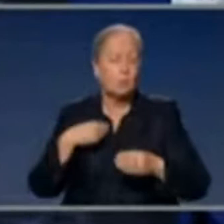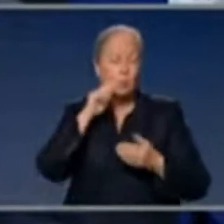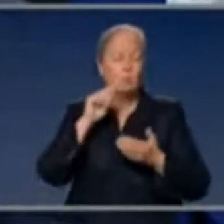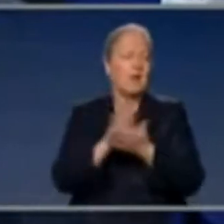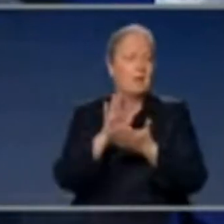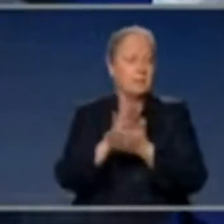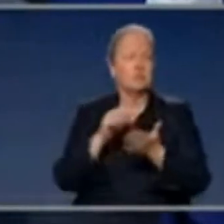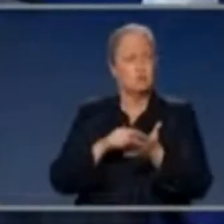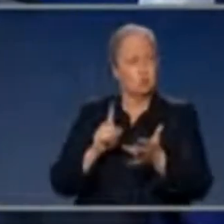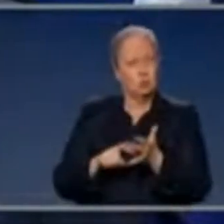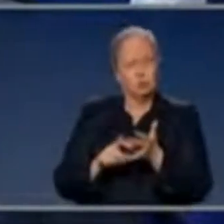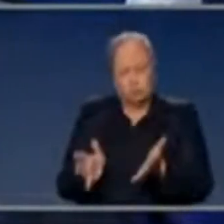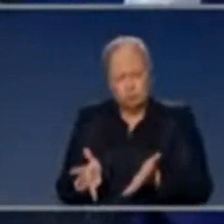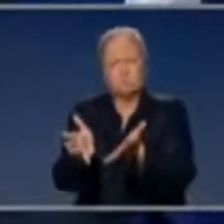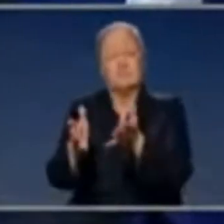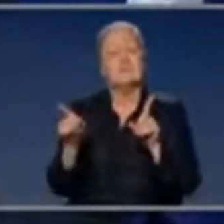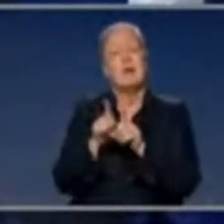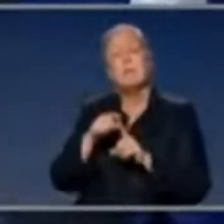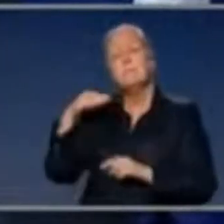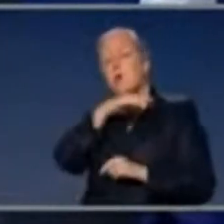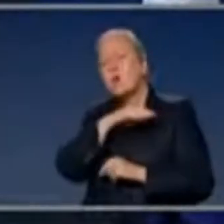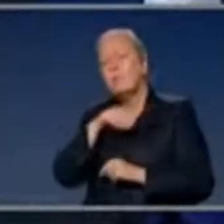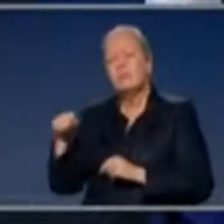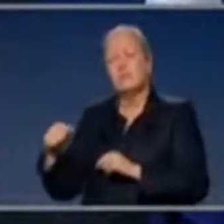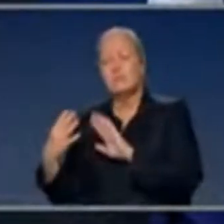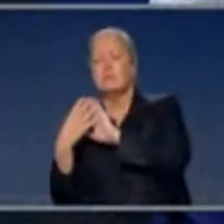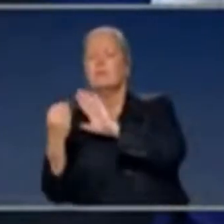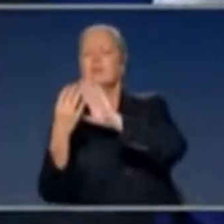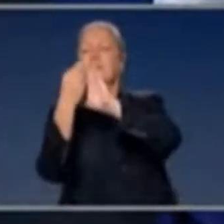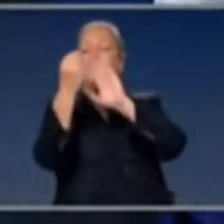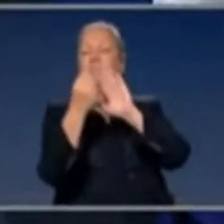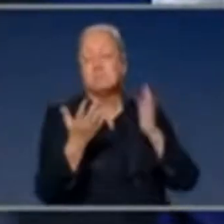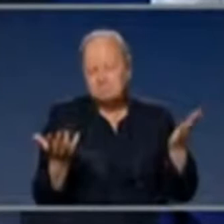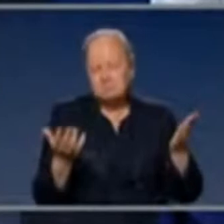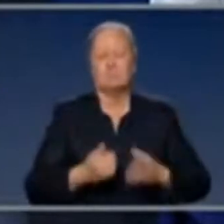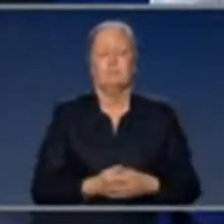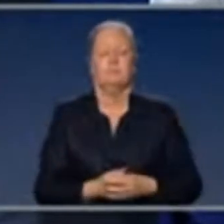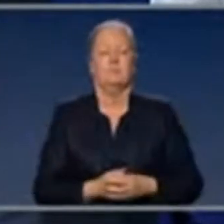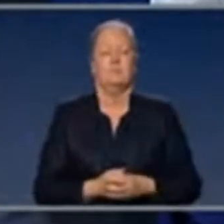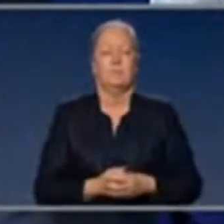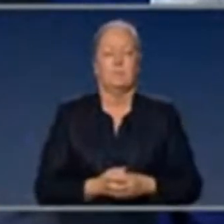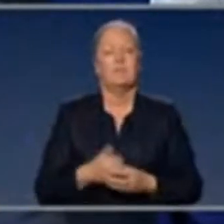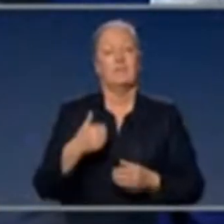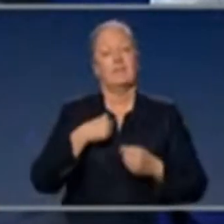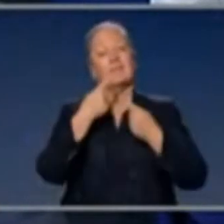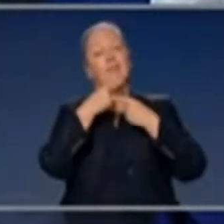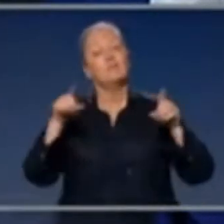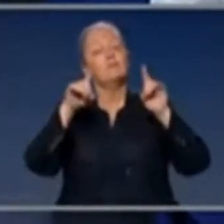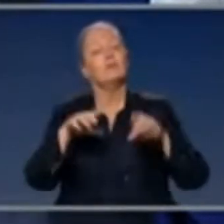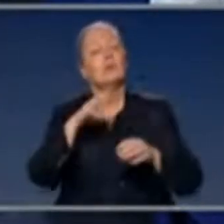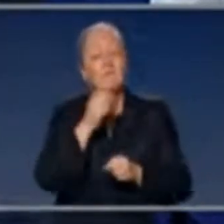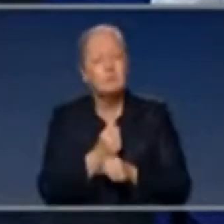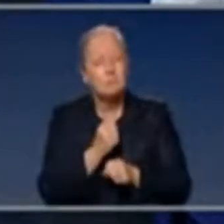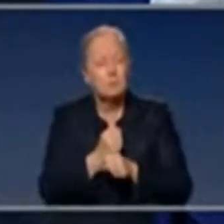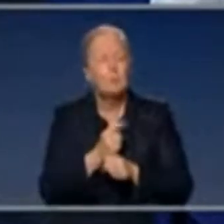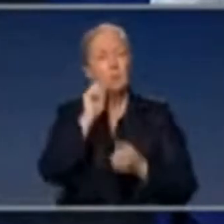would be done on a bilateral basis. Now, to support those plans, today I'm announcing that the Commonwealth will be